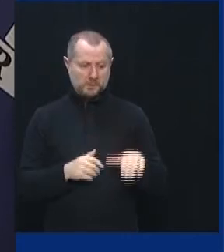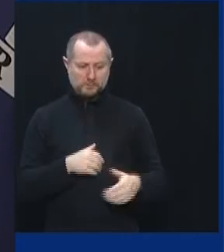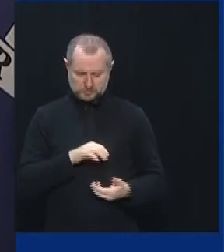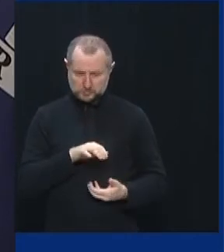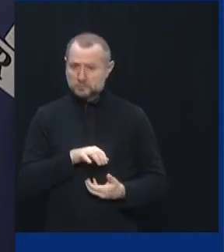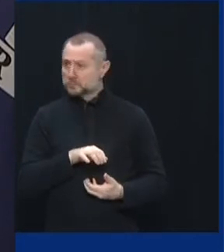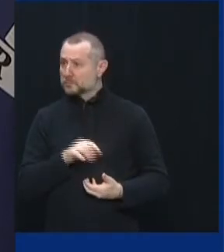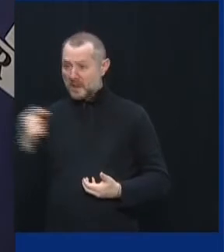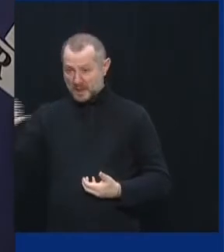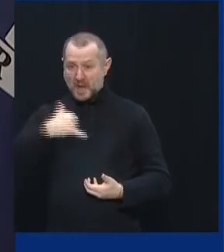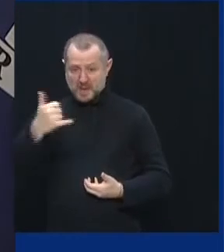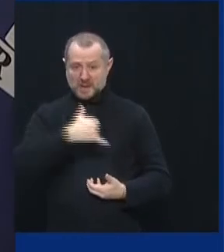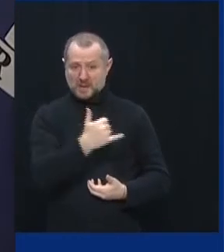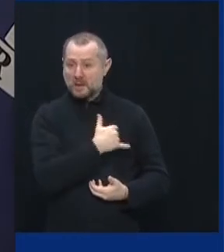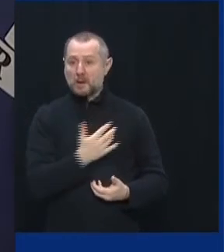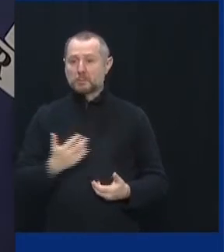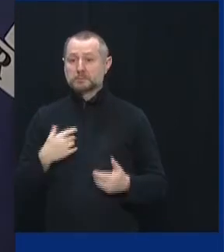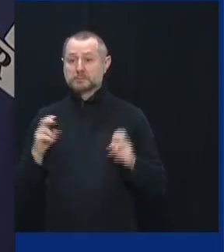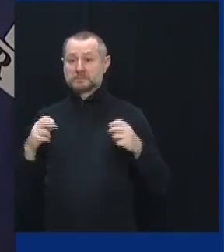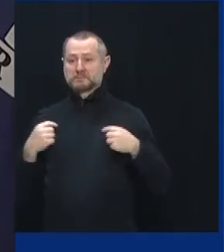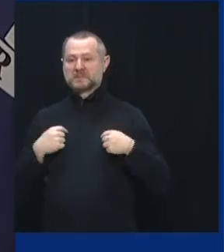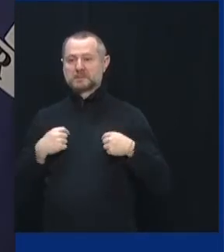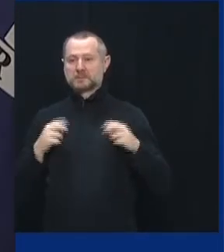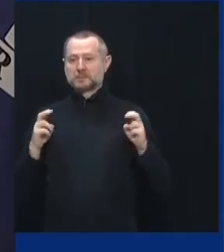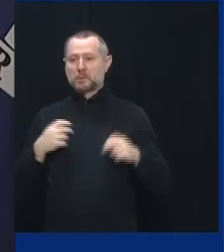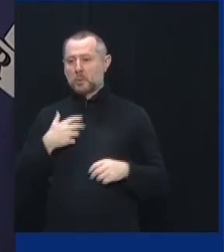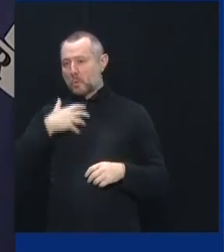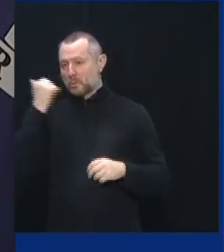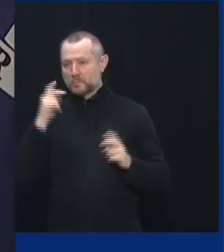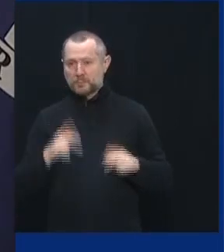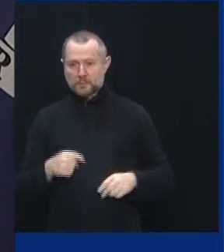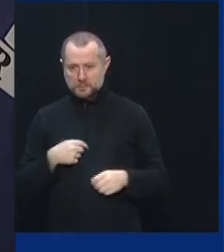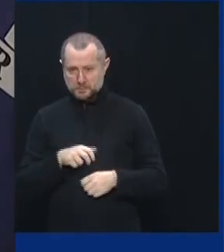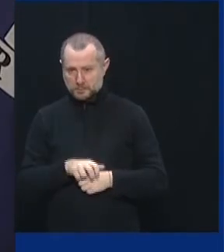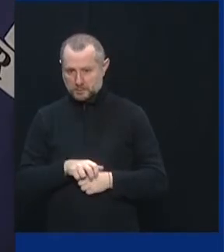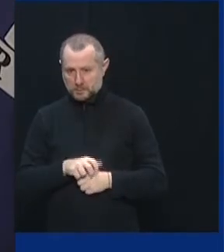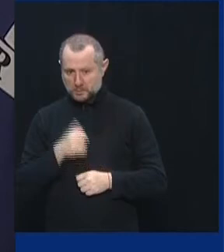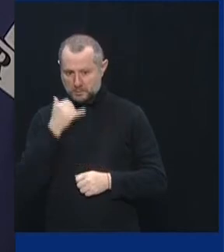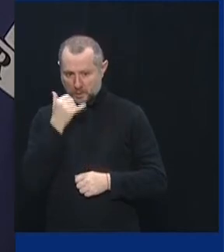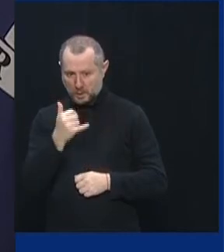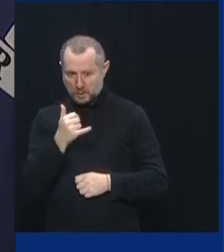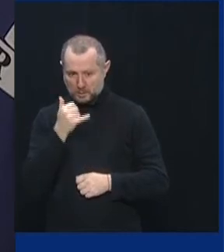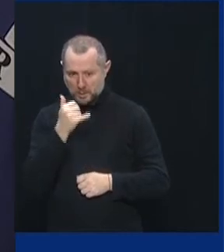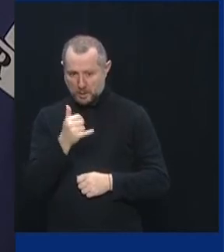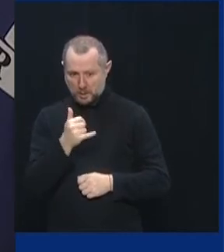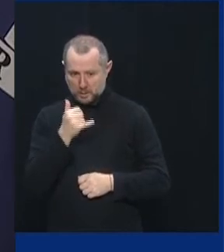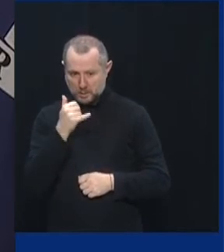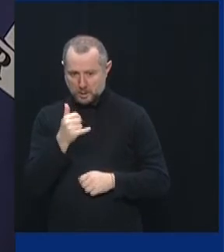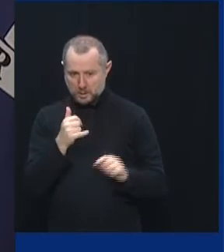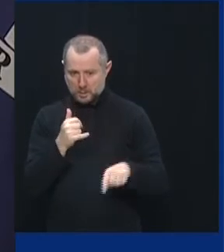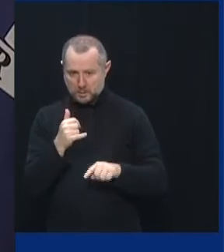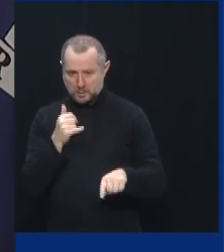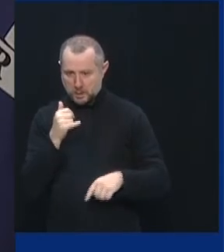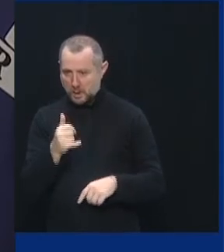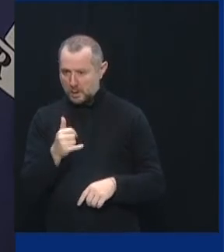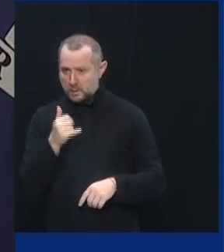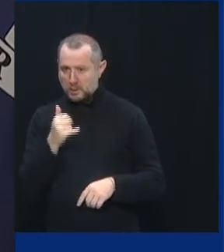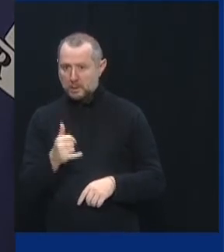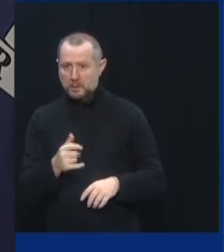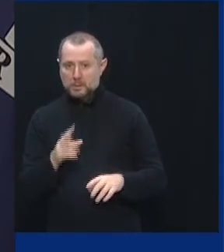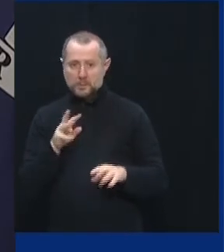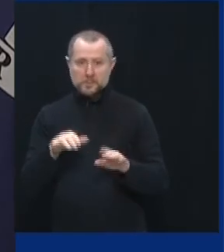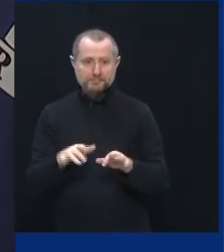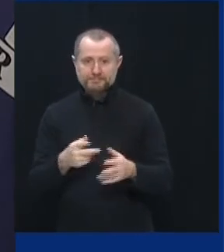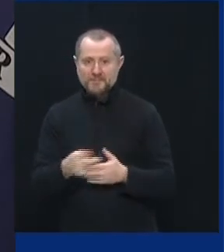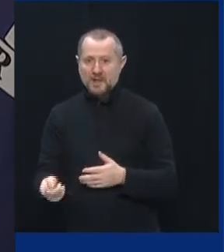my phone, dialing and redialing at my computer, going from website to website. Why did